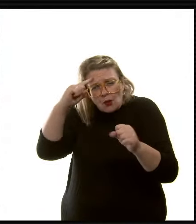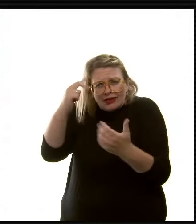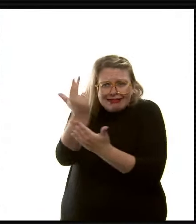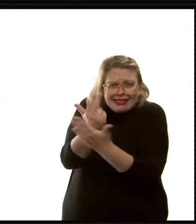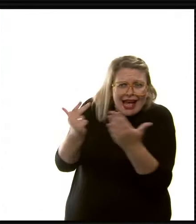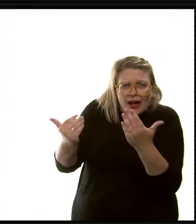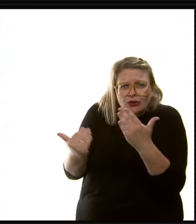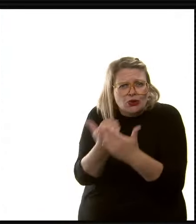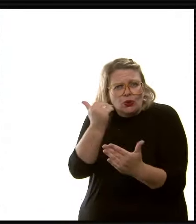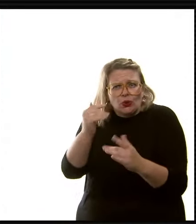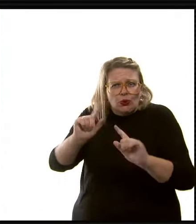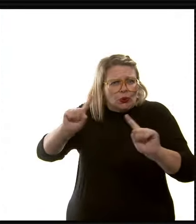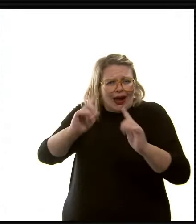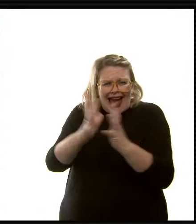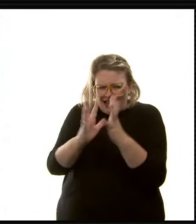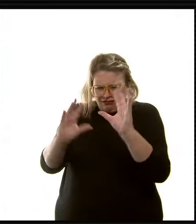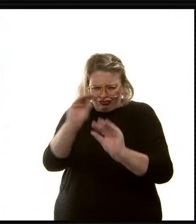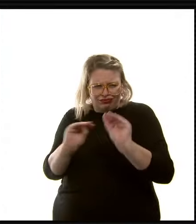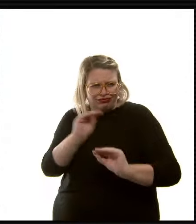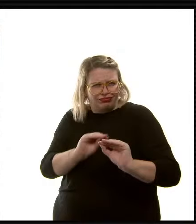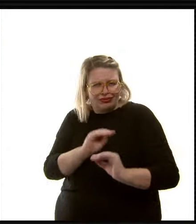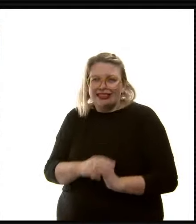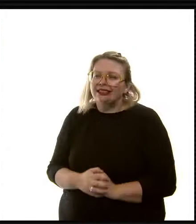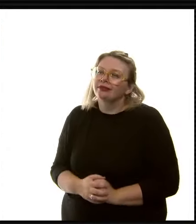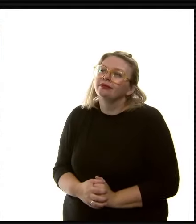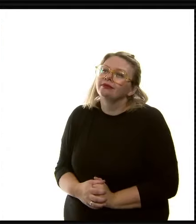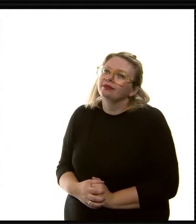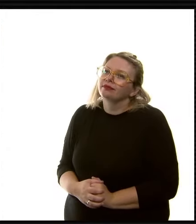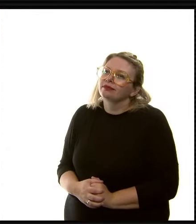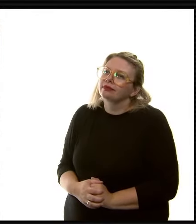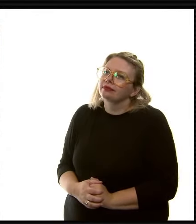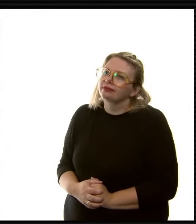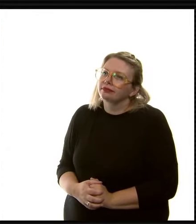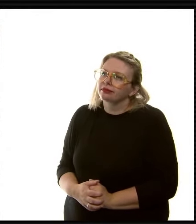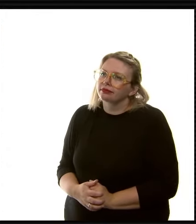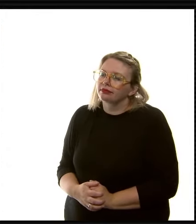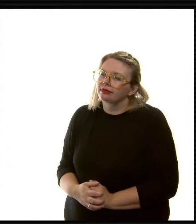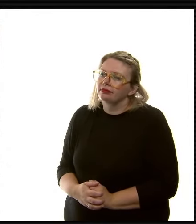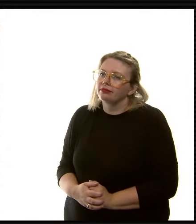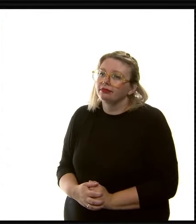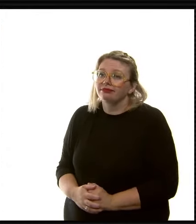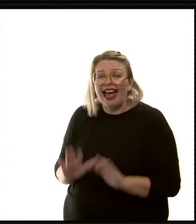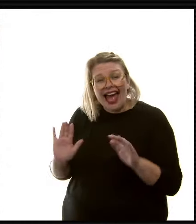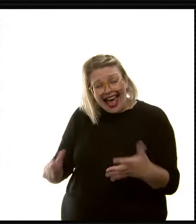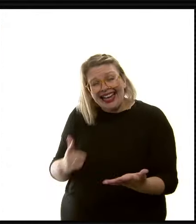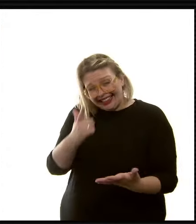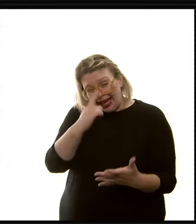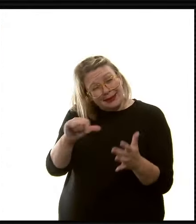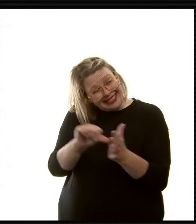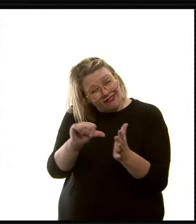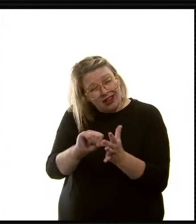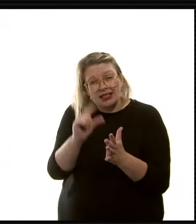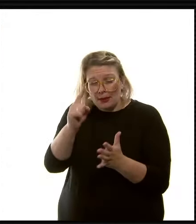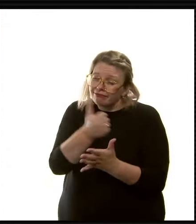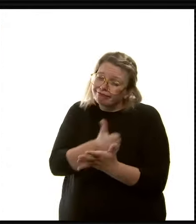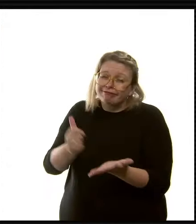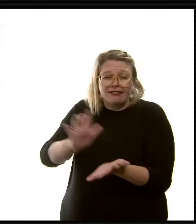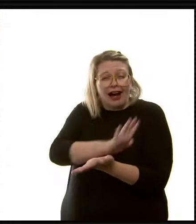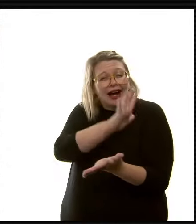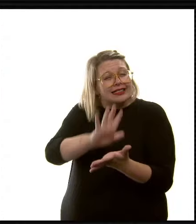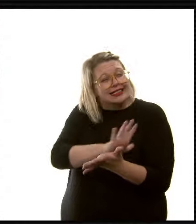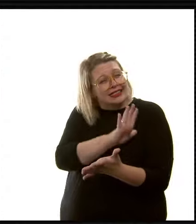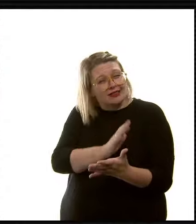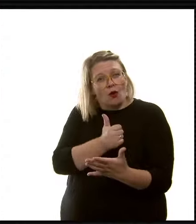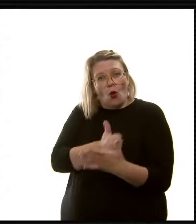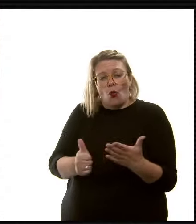many possibilities. Well, I mean, it can be tricky, but it's always super fun. Like, we start with a blank minifigure